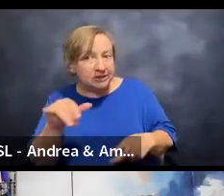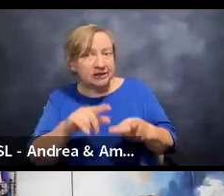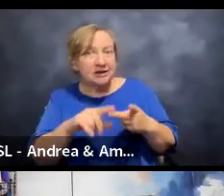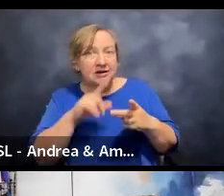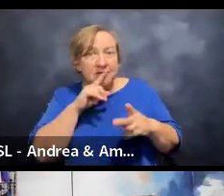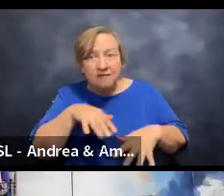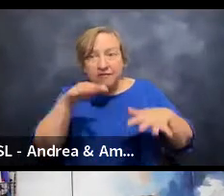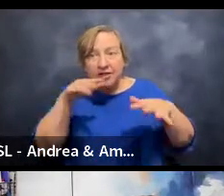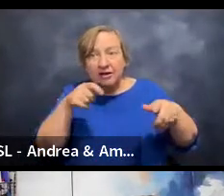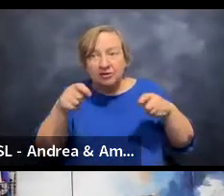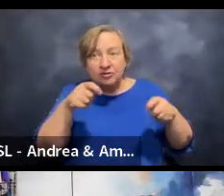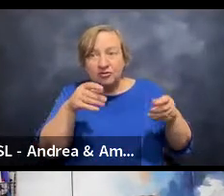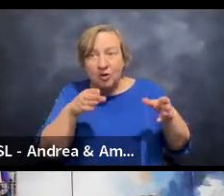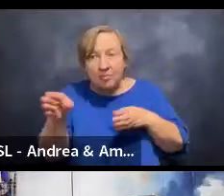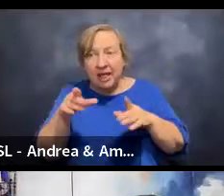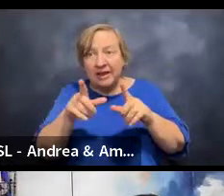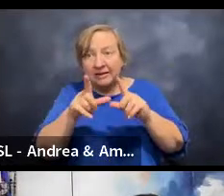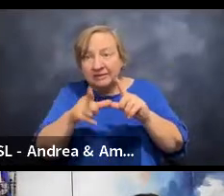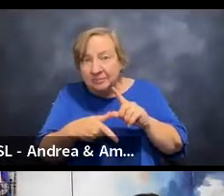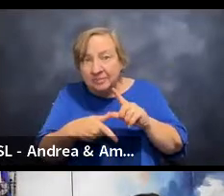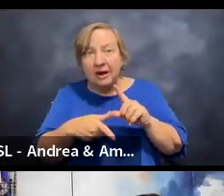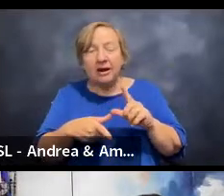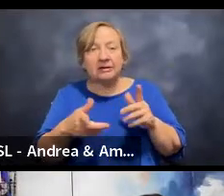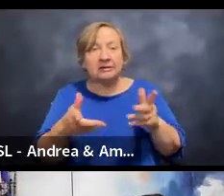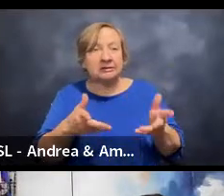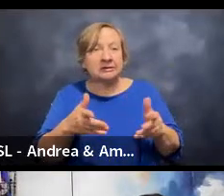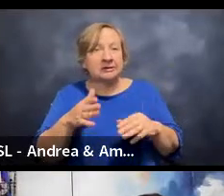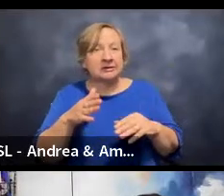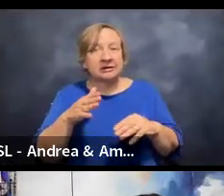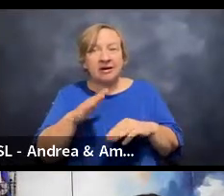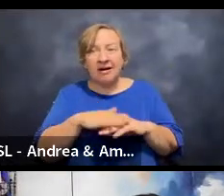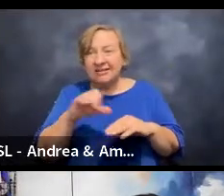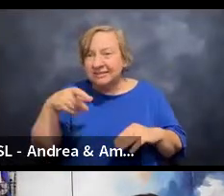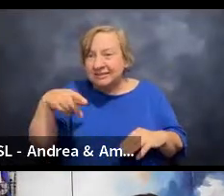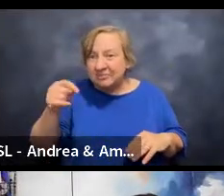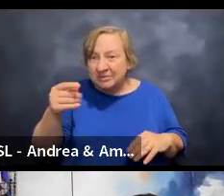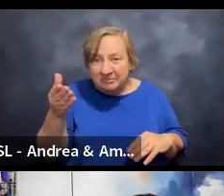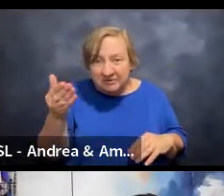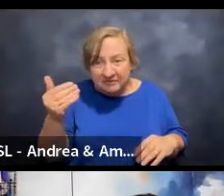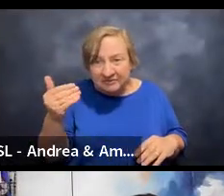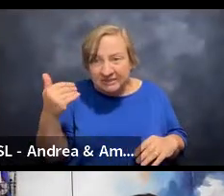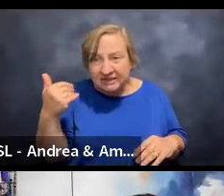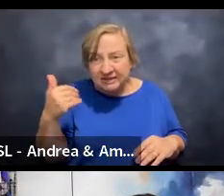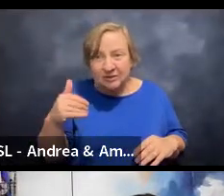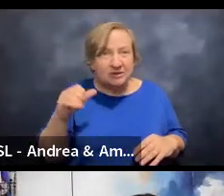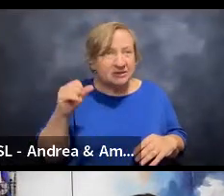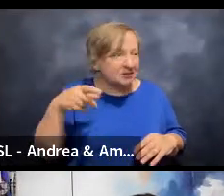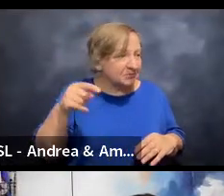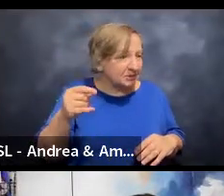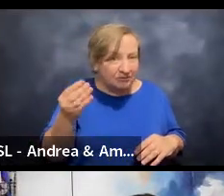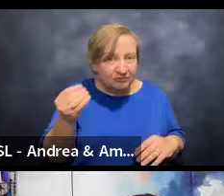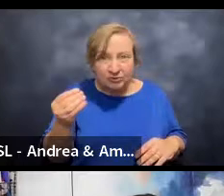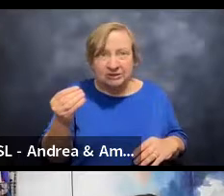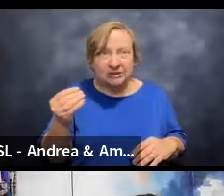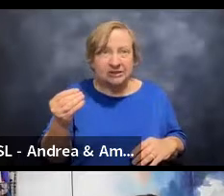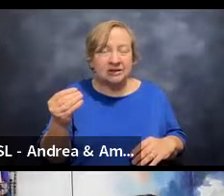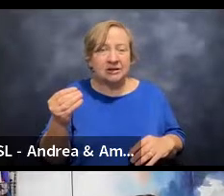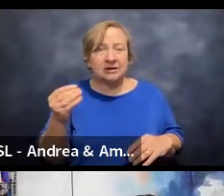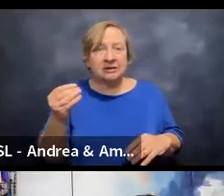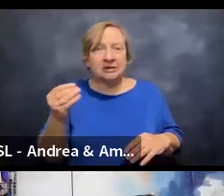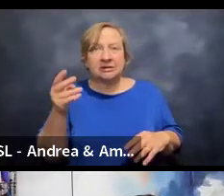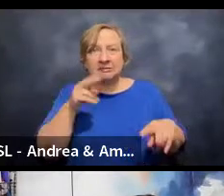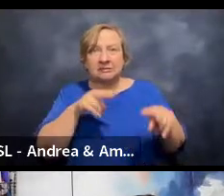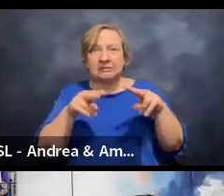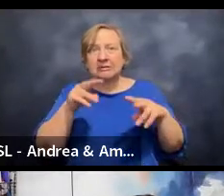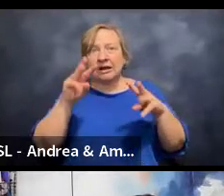expiring, I think on the 15th of September, I believe, or 14th of September, and looking at